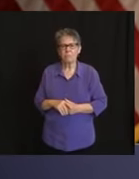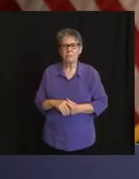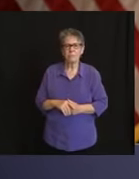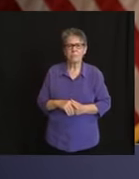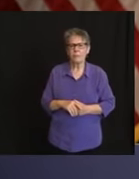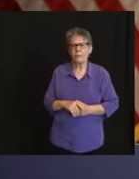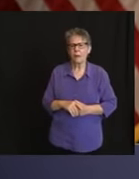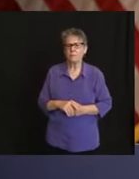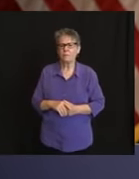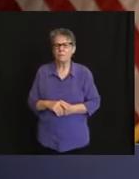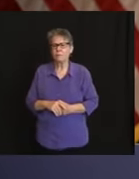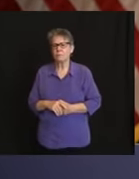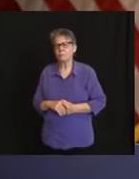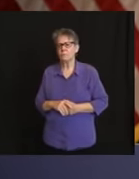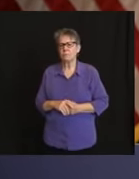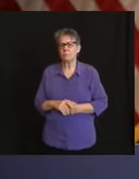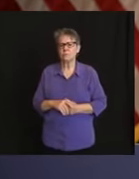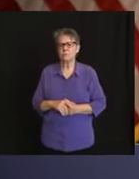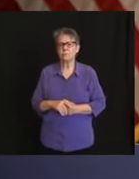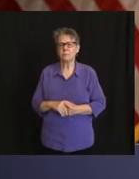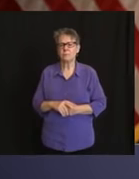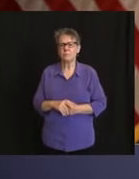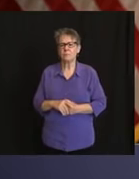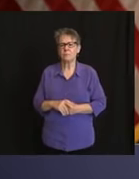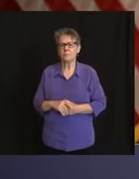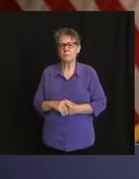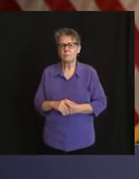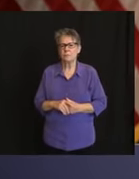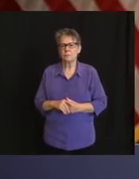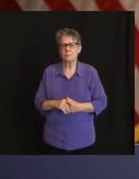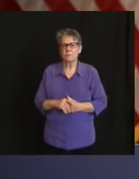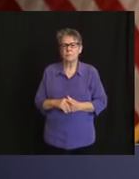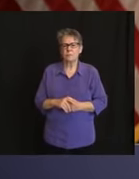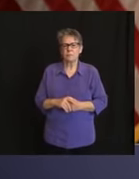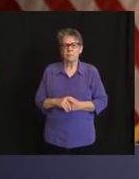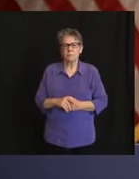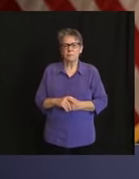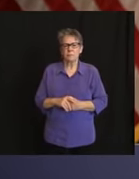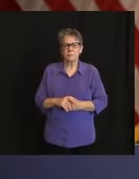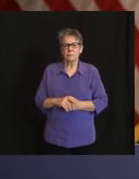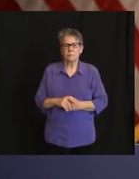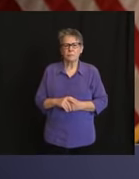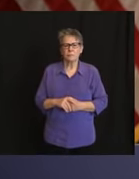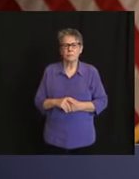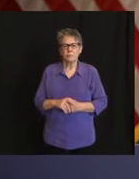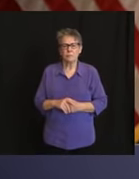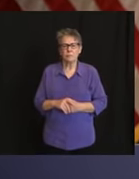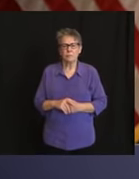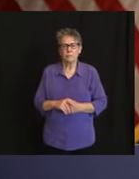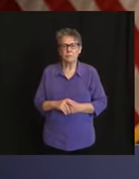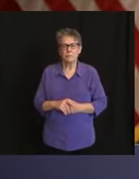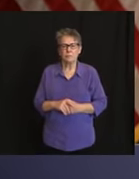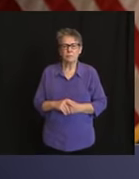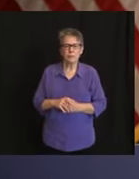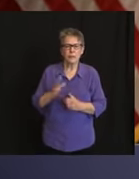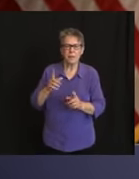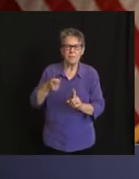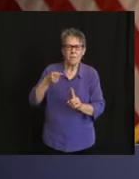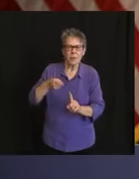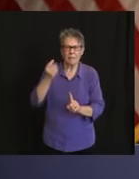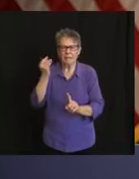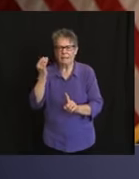just completely irresponsible, and it's not how it will play out. What I've said is, and the other thing is, and by the way,